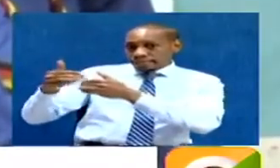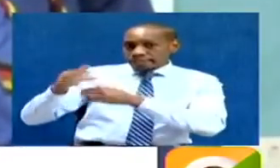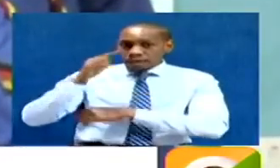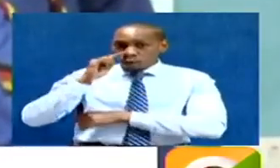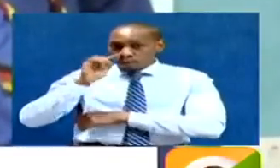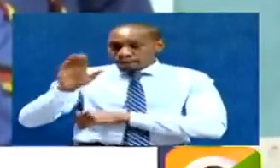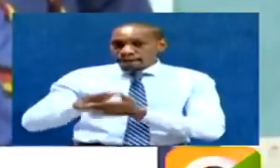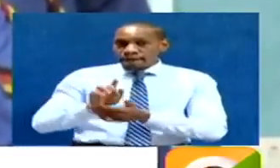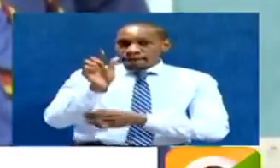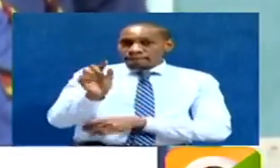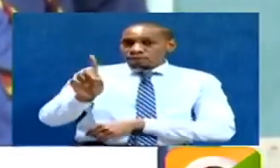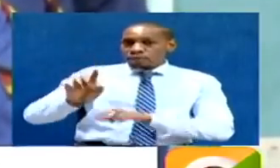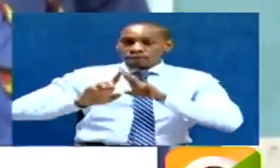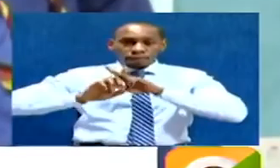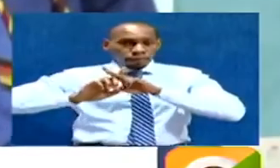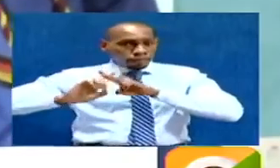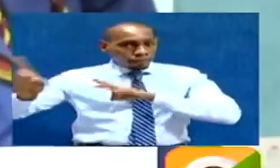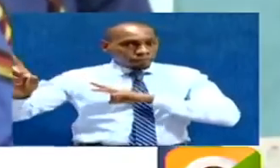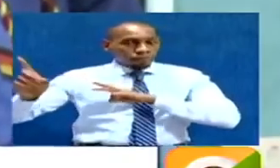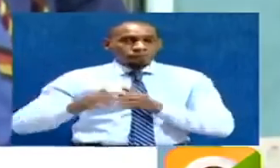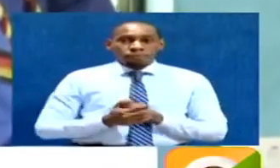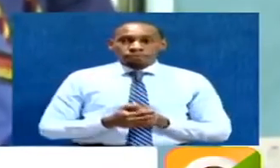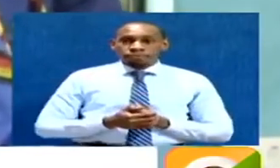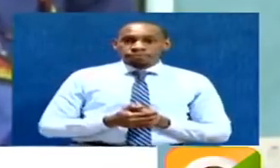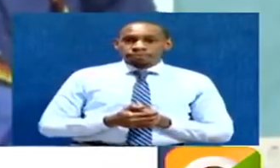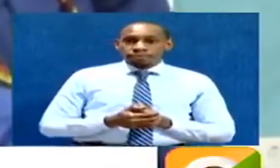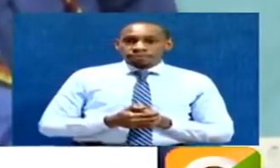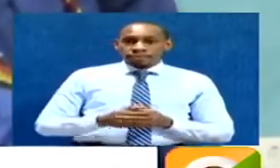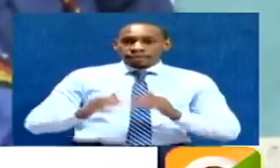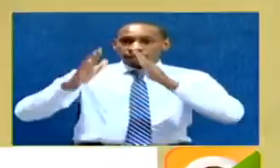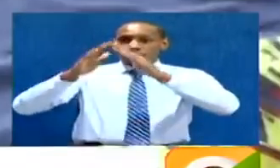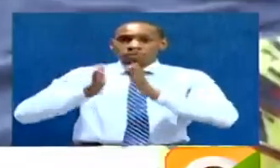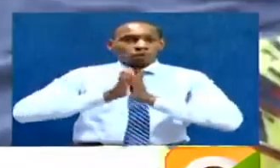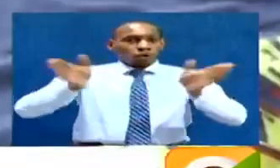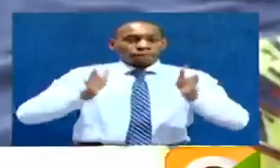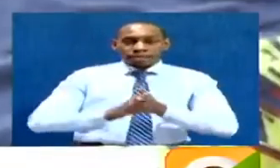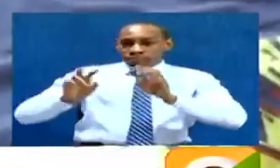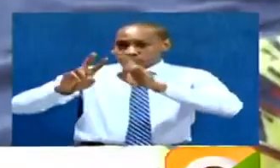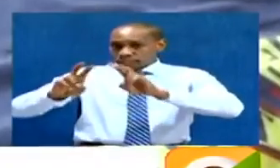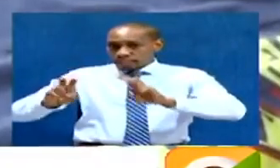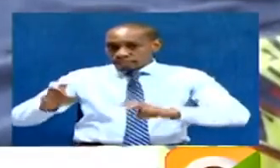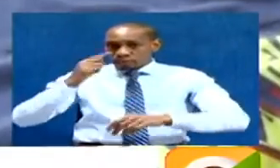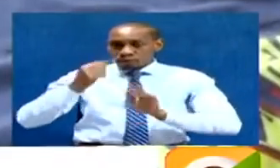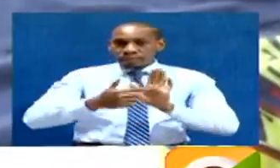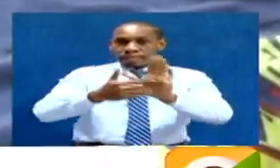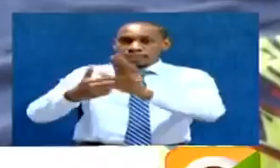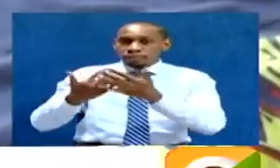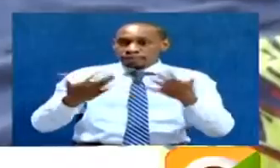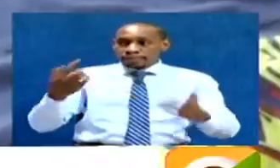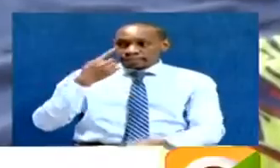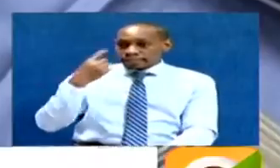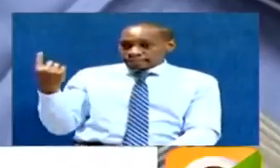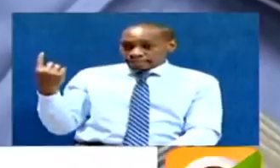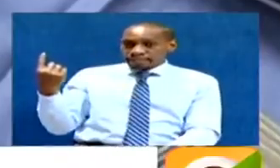kuboma, mtu mmoja akatoroka na akawacha nyumba ikiwa wazi. A raid on his home unearthed this consignment